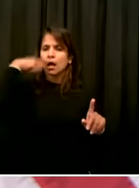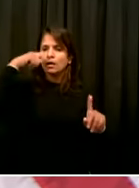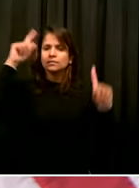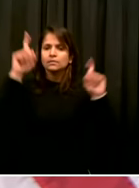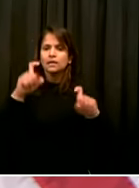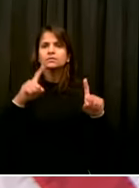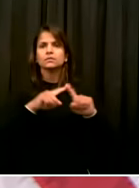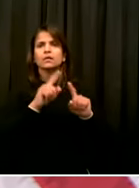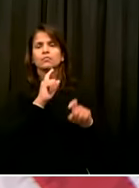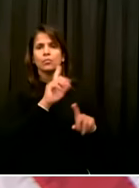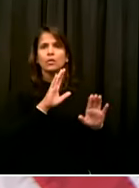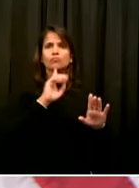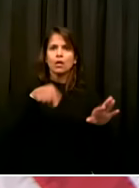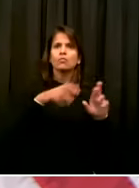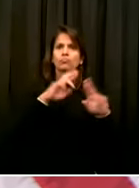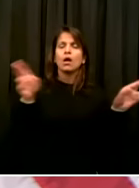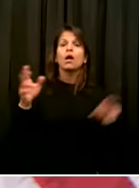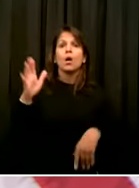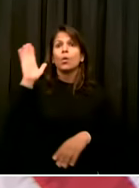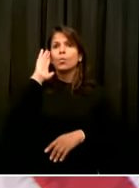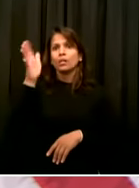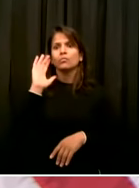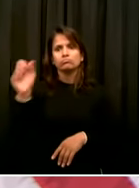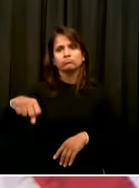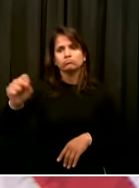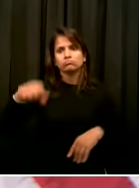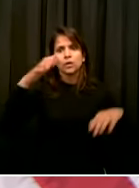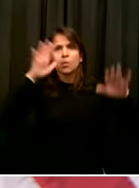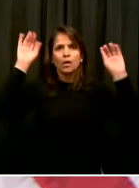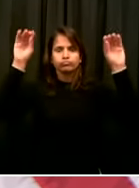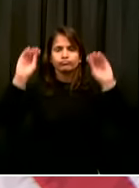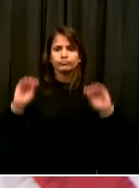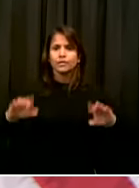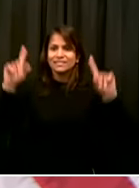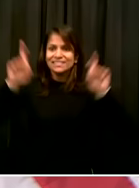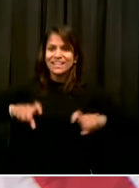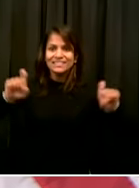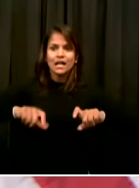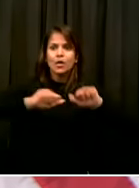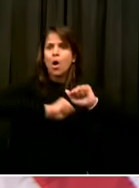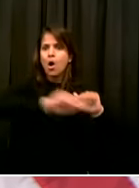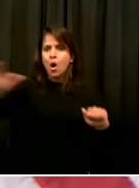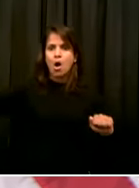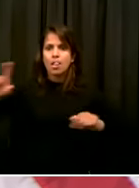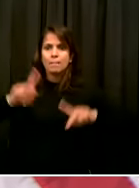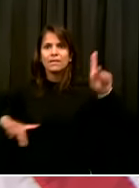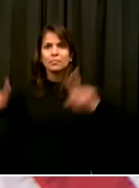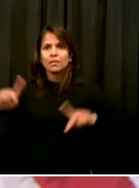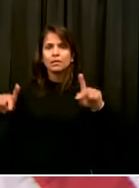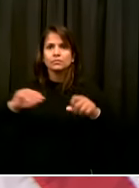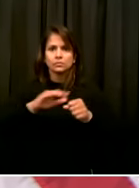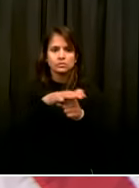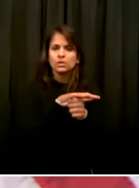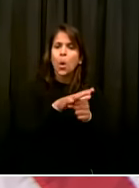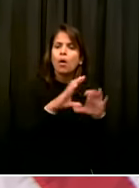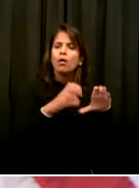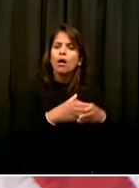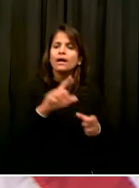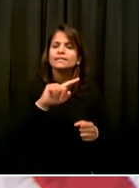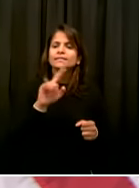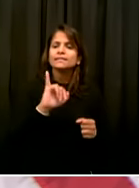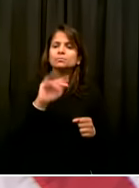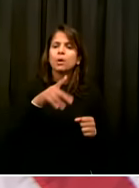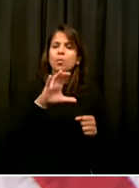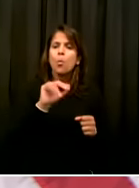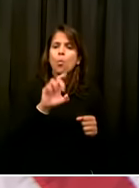so all of those are broken down geographically, and another part of the update is to offer more recent data, the